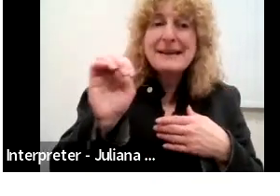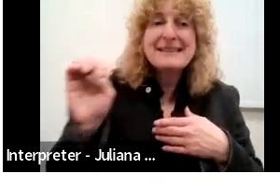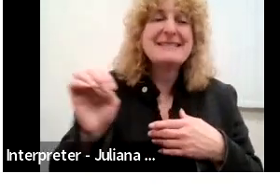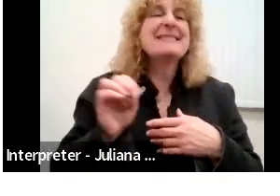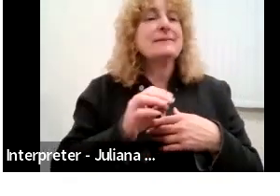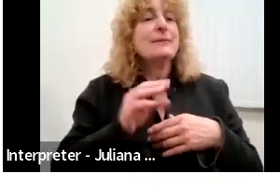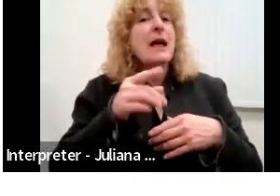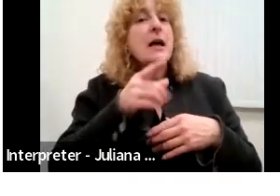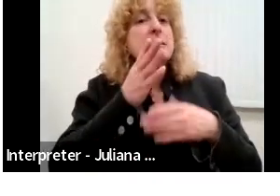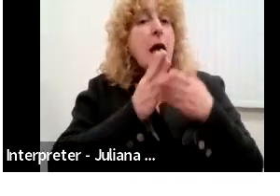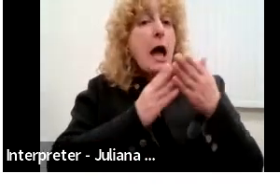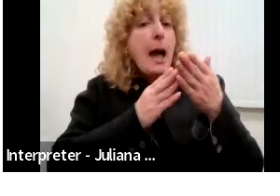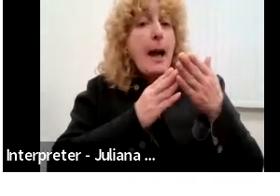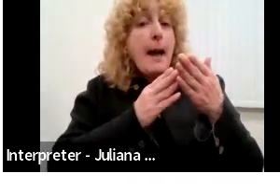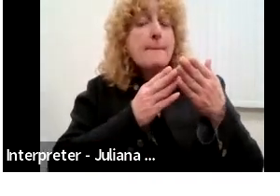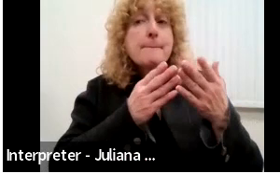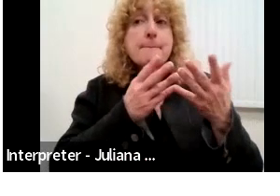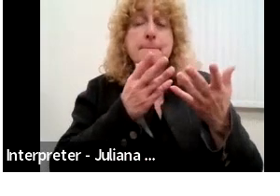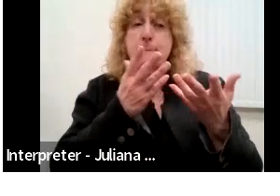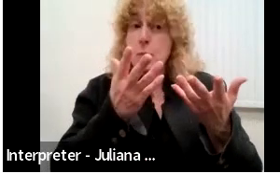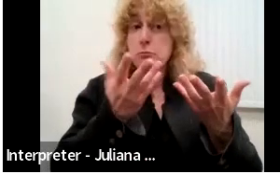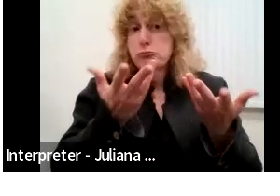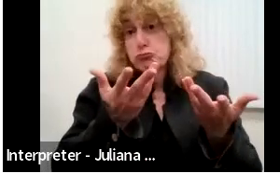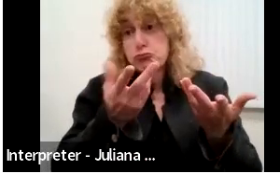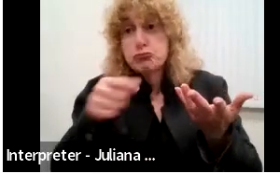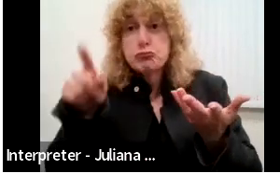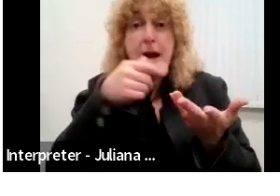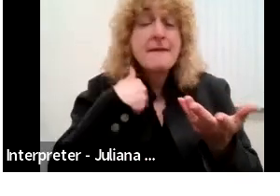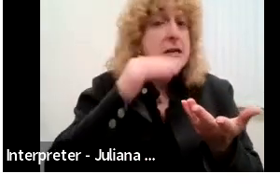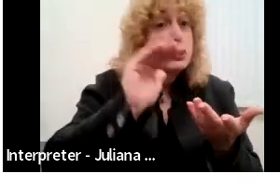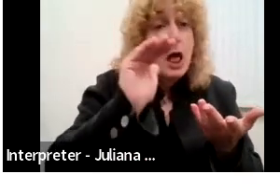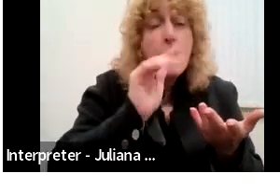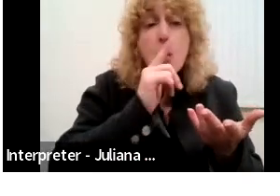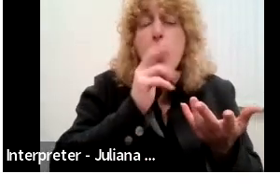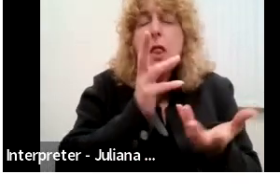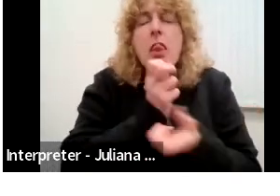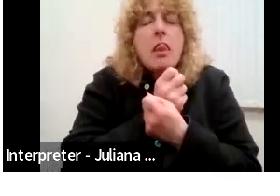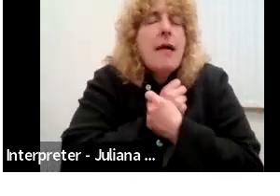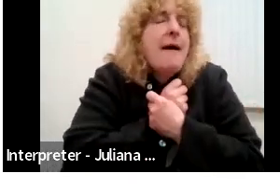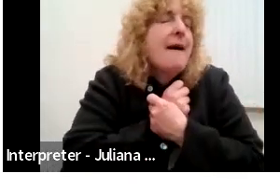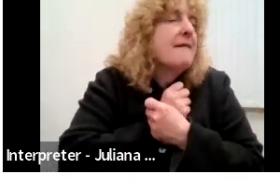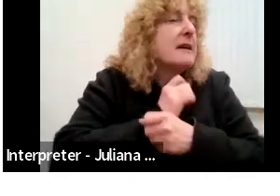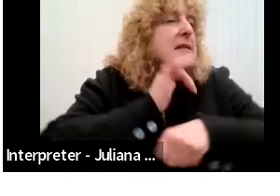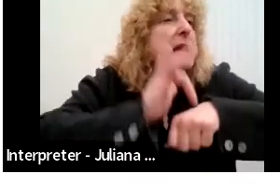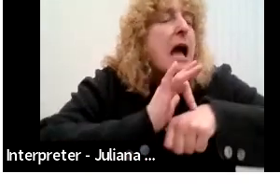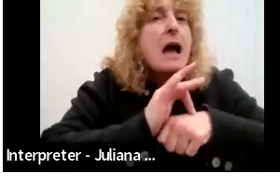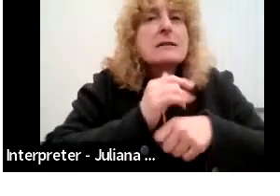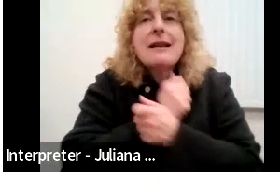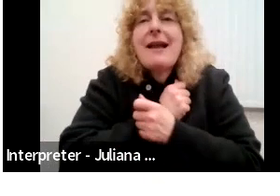So sometimes you may have a child who loves touch, loves to